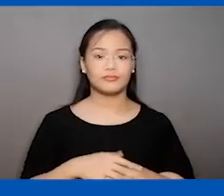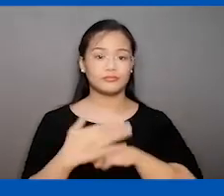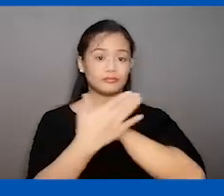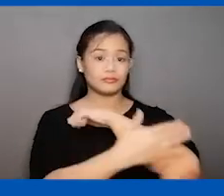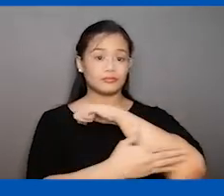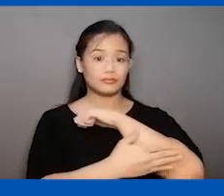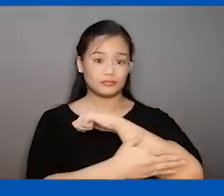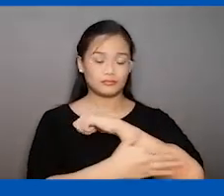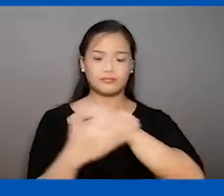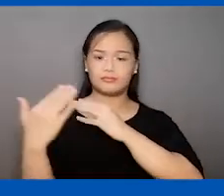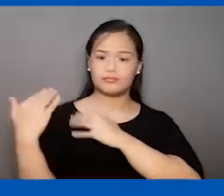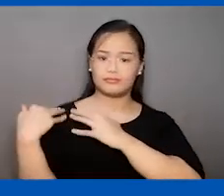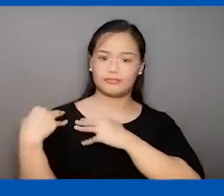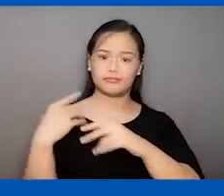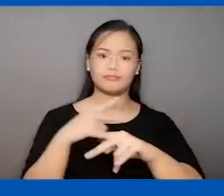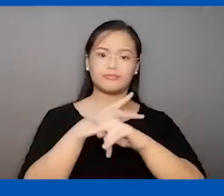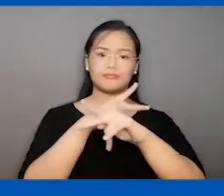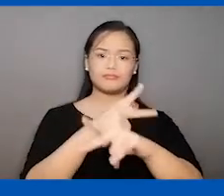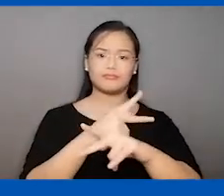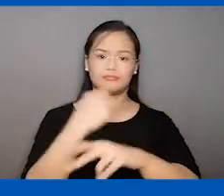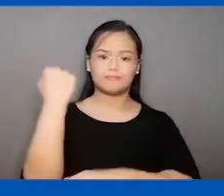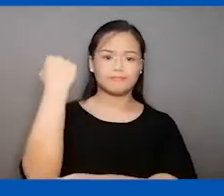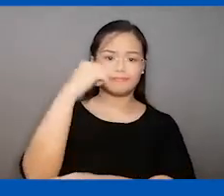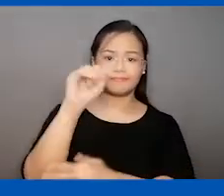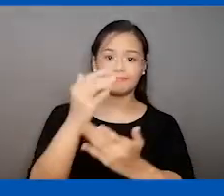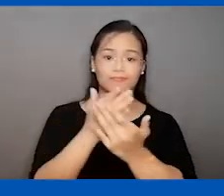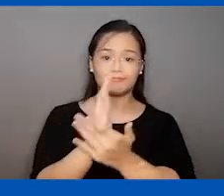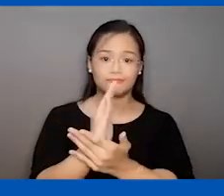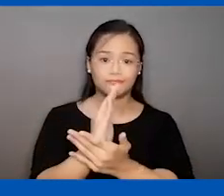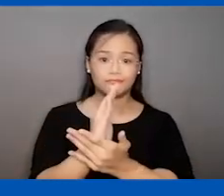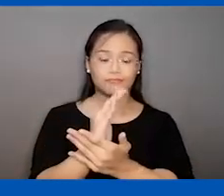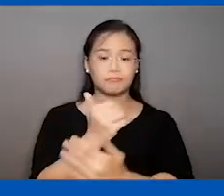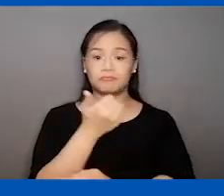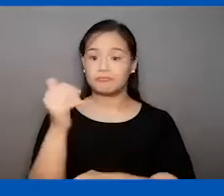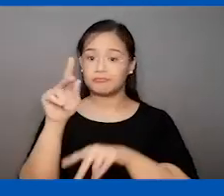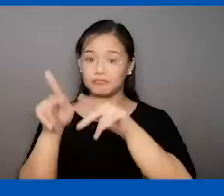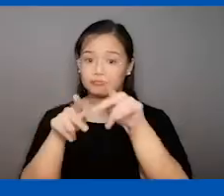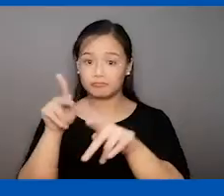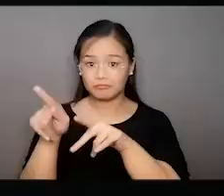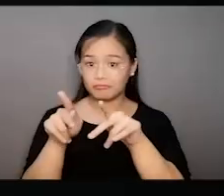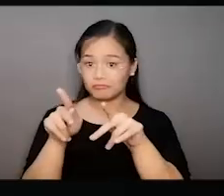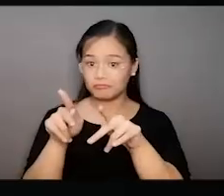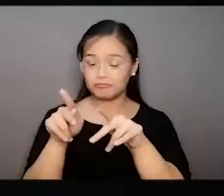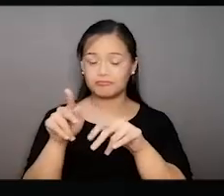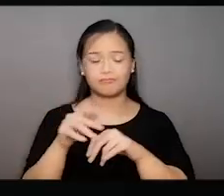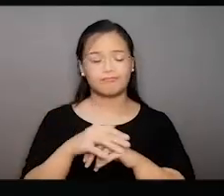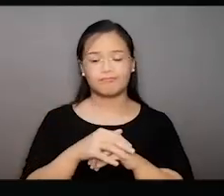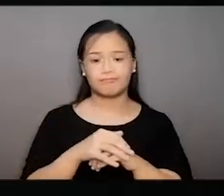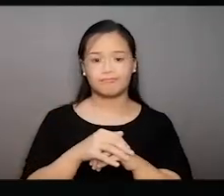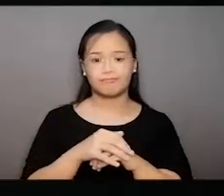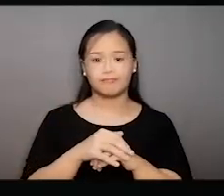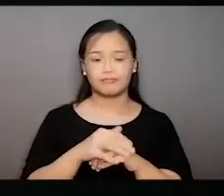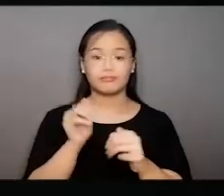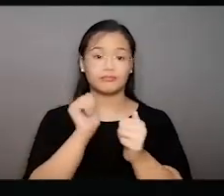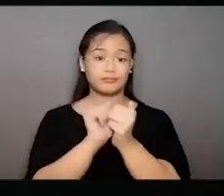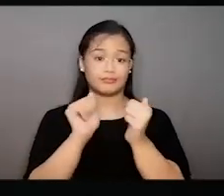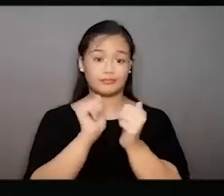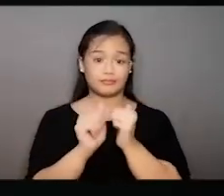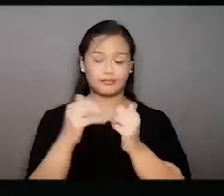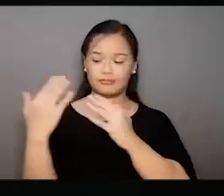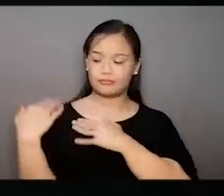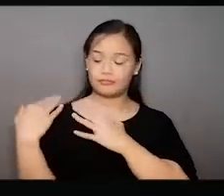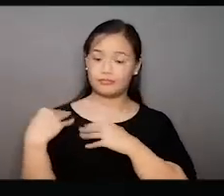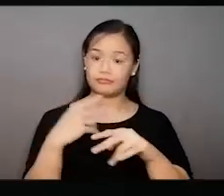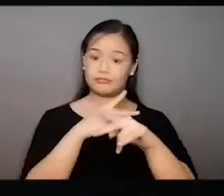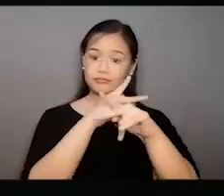obligation to prevent violations of rights by other persons or by third parties. It simply means that the obligation